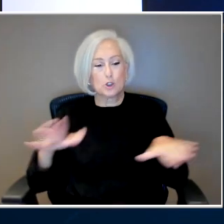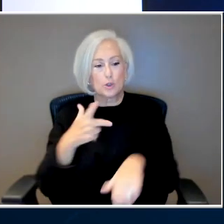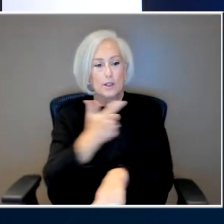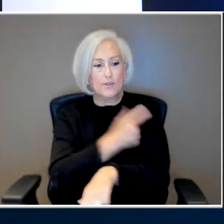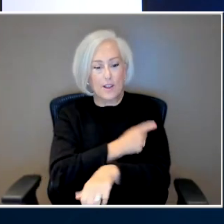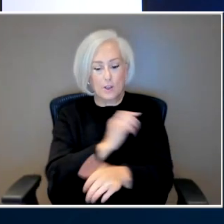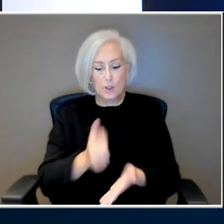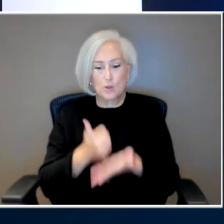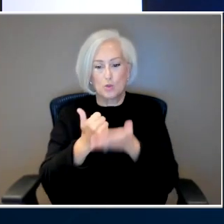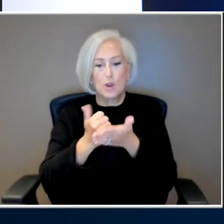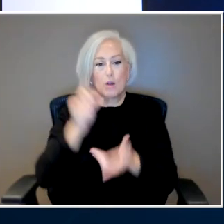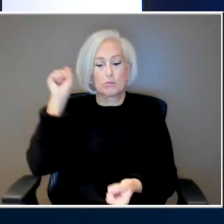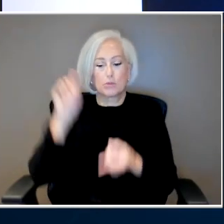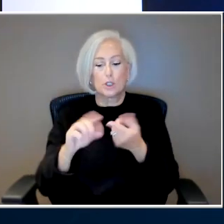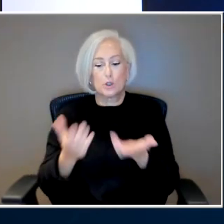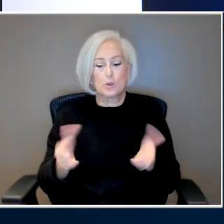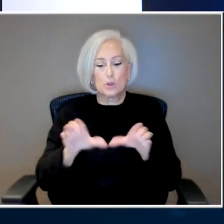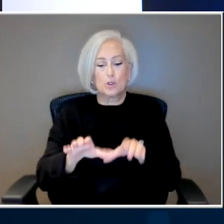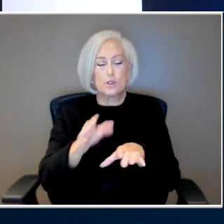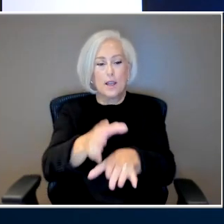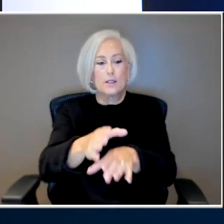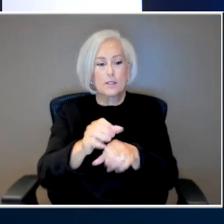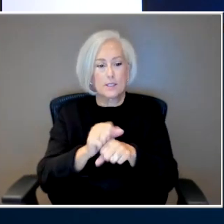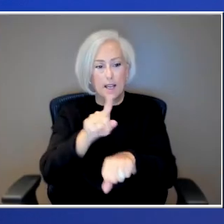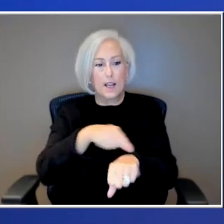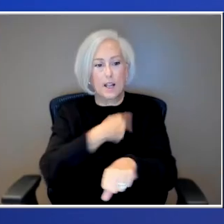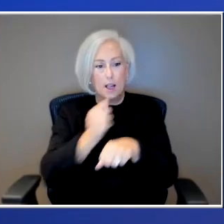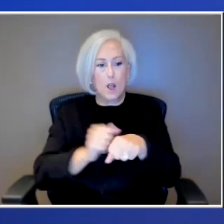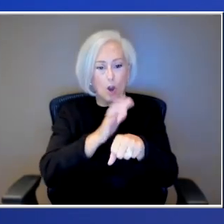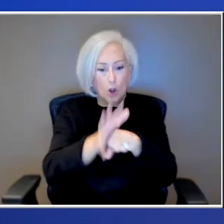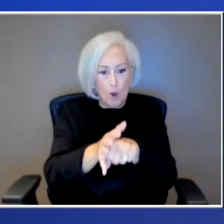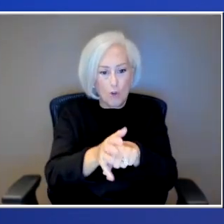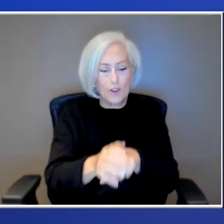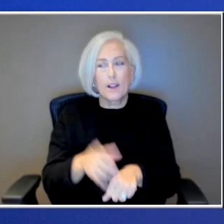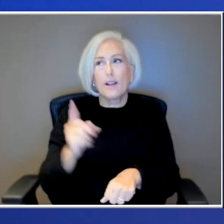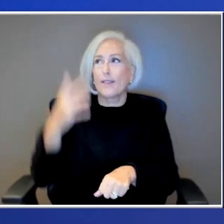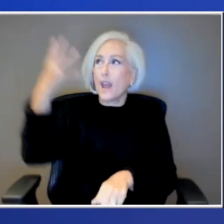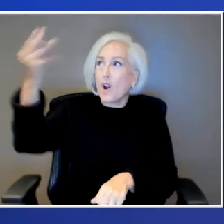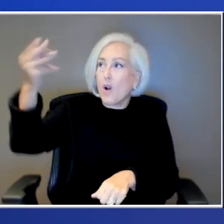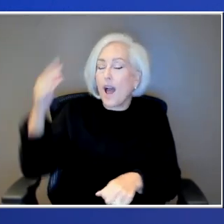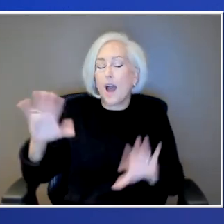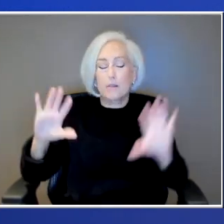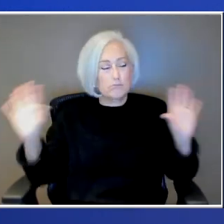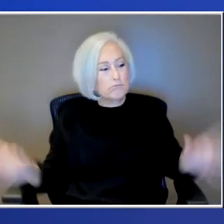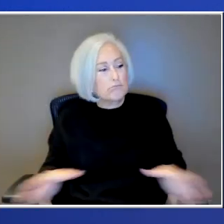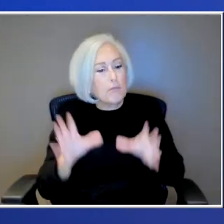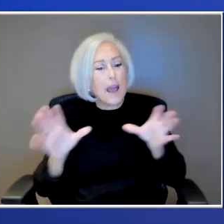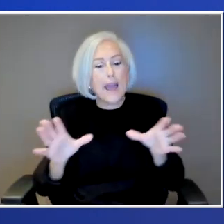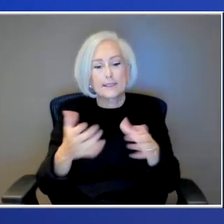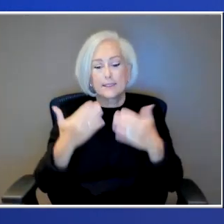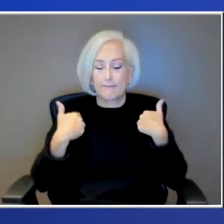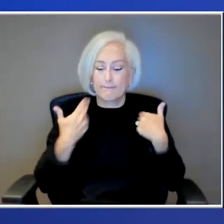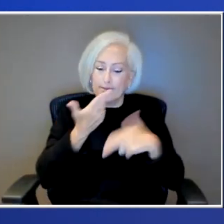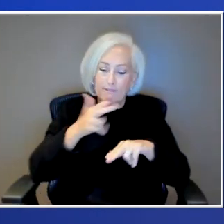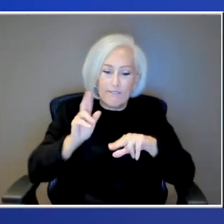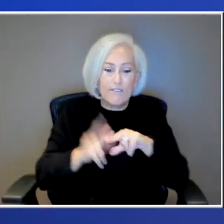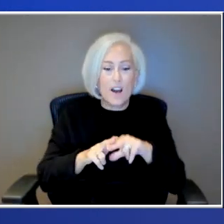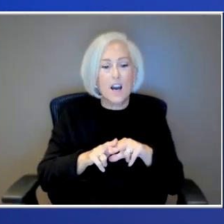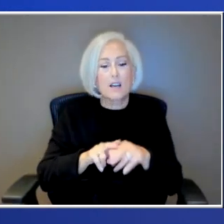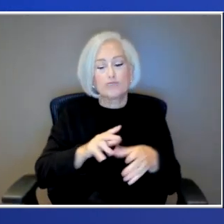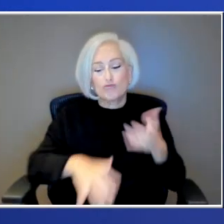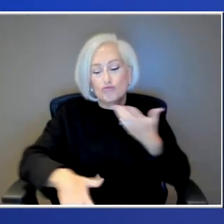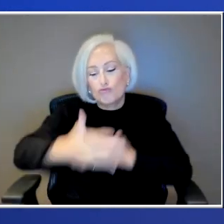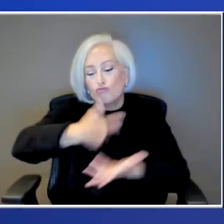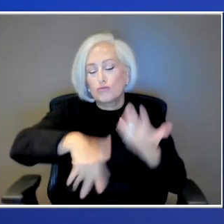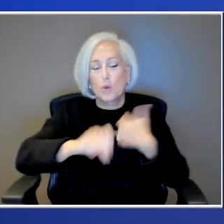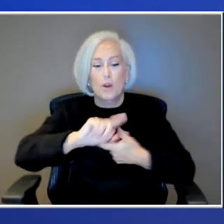their chance of getting long COVID because they're young people. They're out being active, having fun, being with their friends. You want them to continue to do that. And if you can reduce